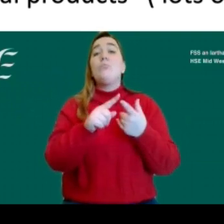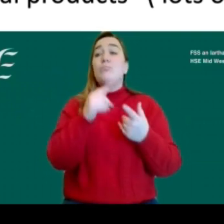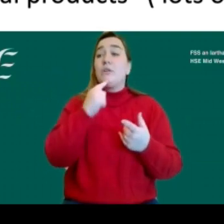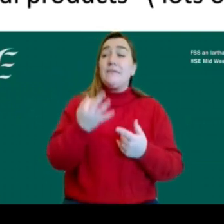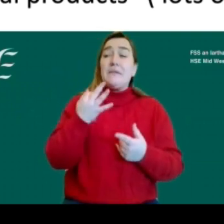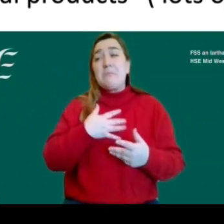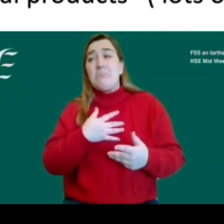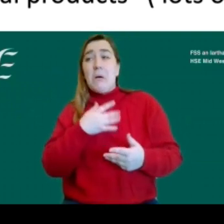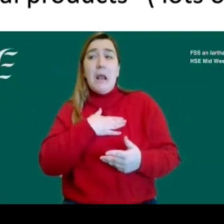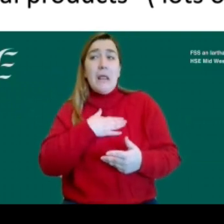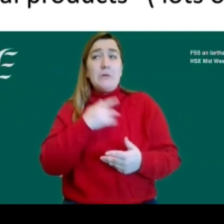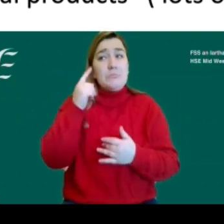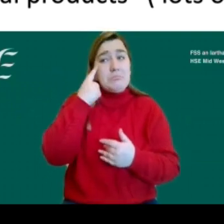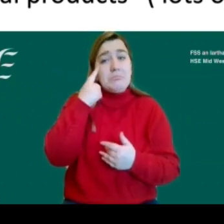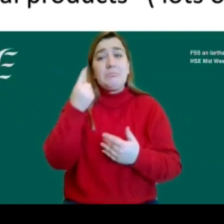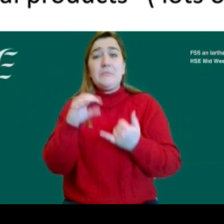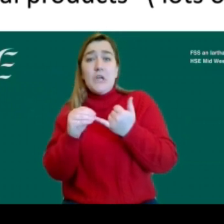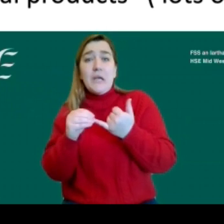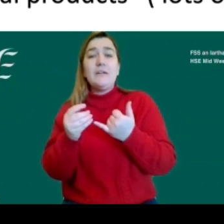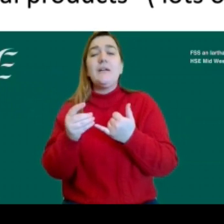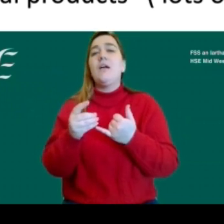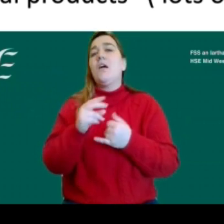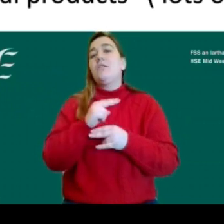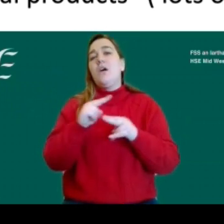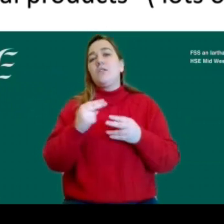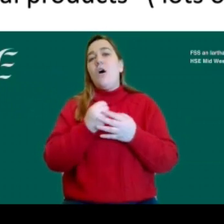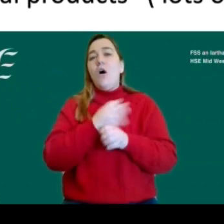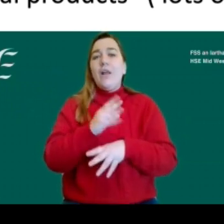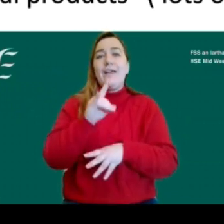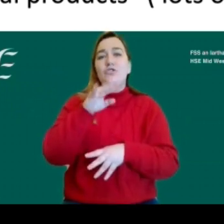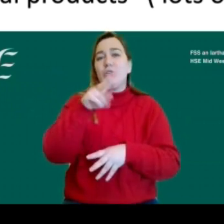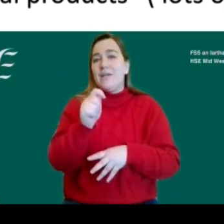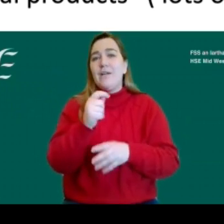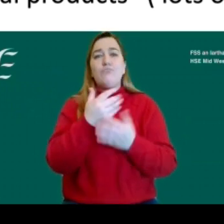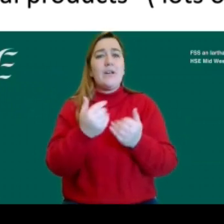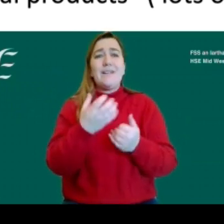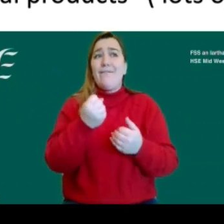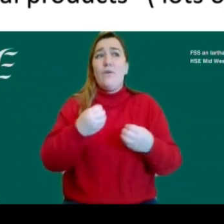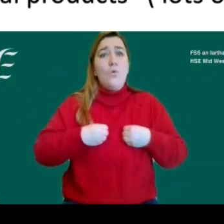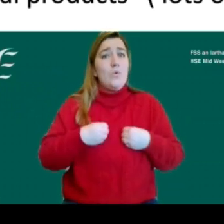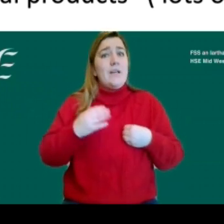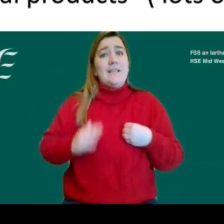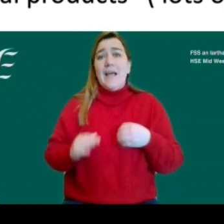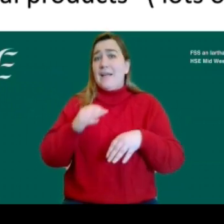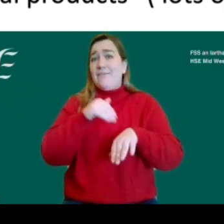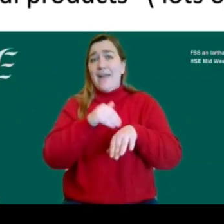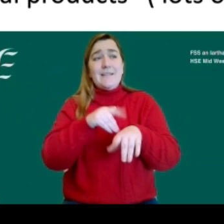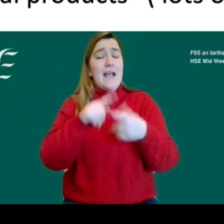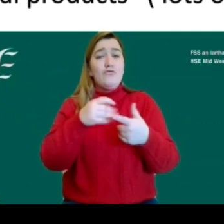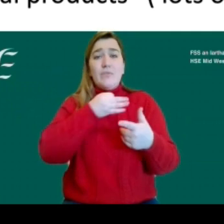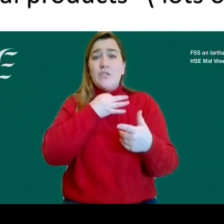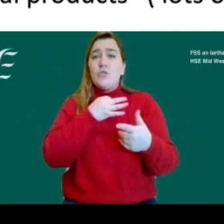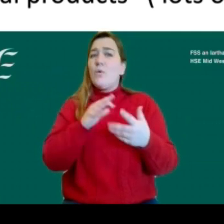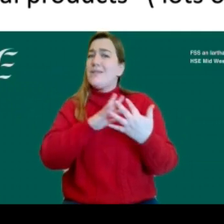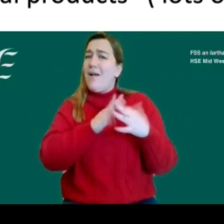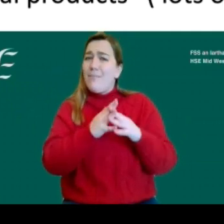But just because you're veering away from HRT, not all the non-HRT products are that simple, and they all have their own side effects and risks. And so it's a